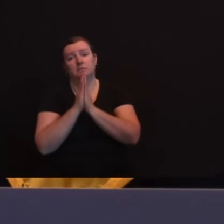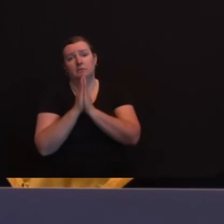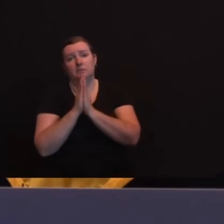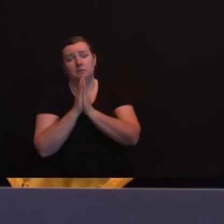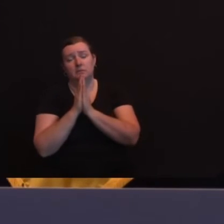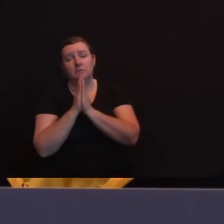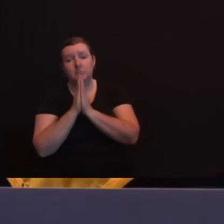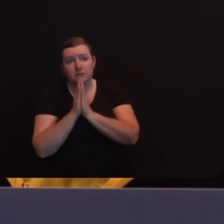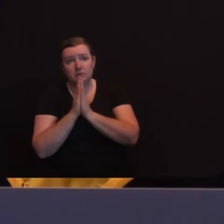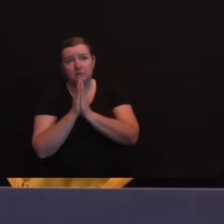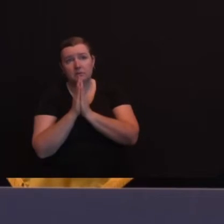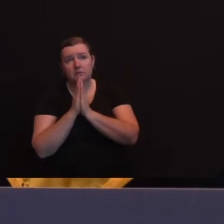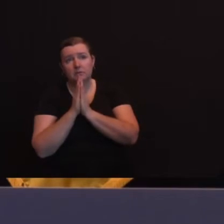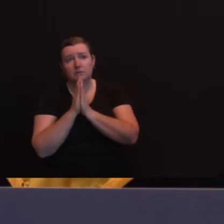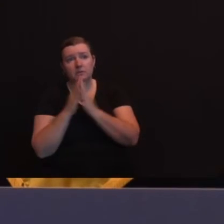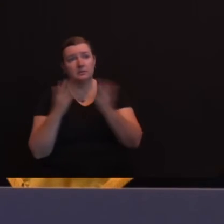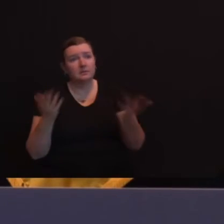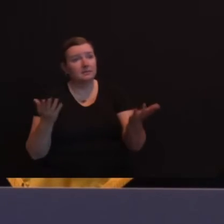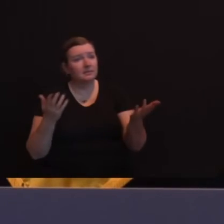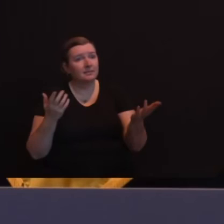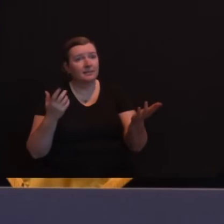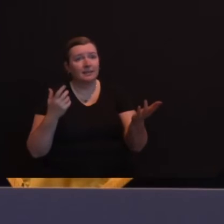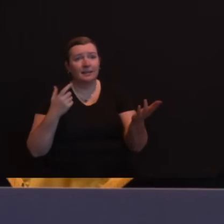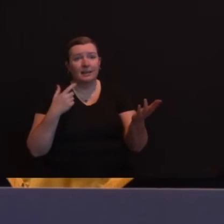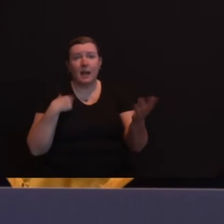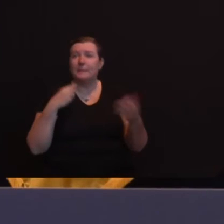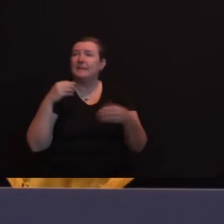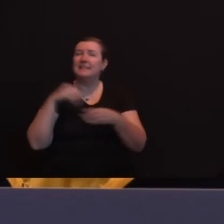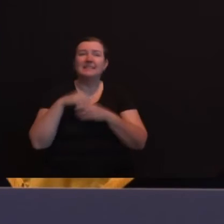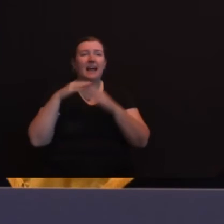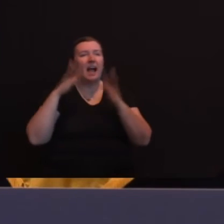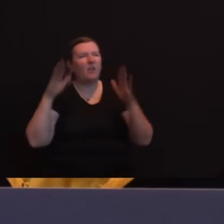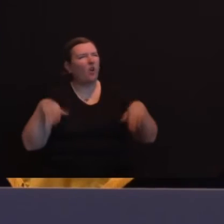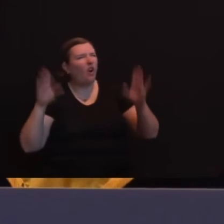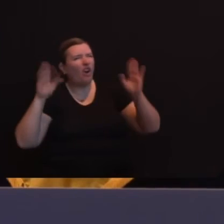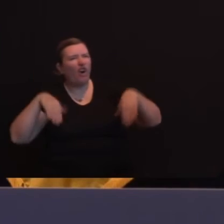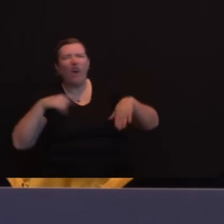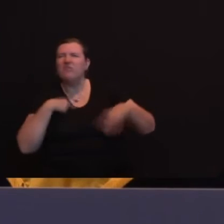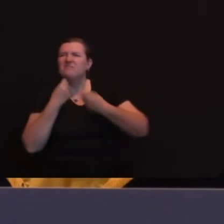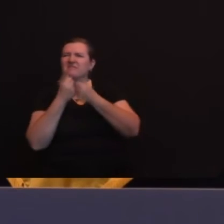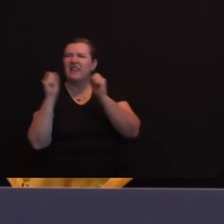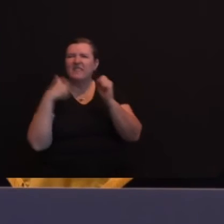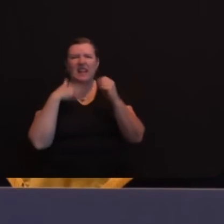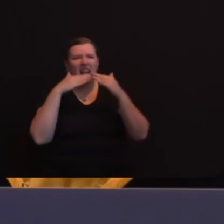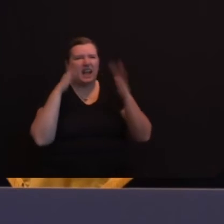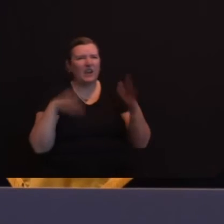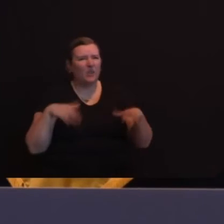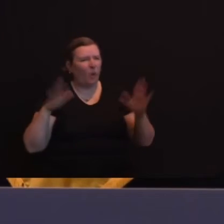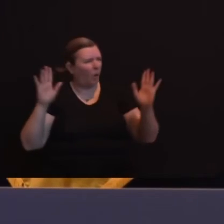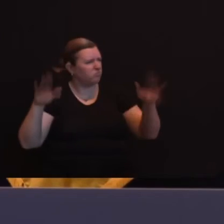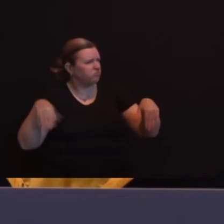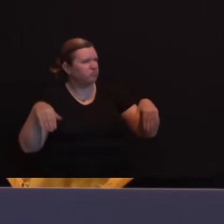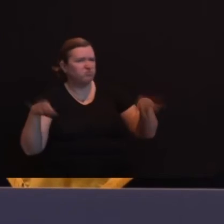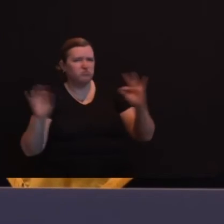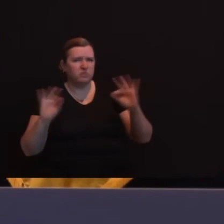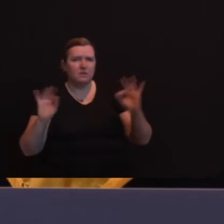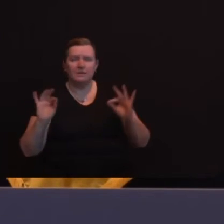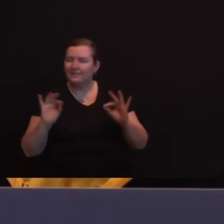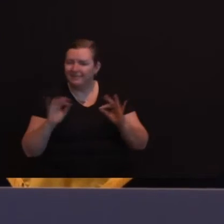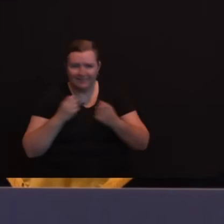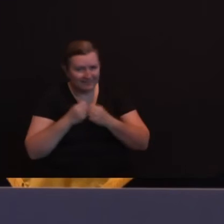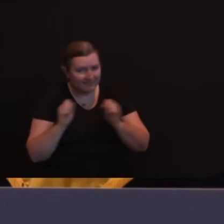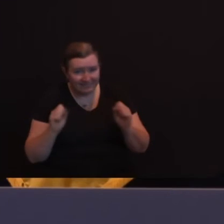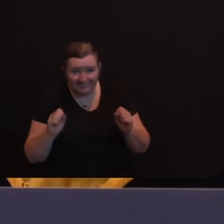that when you're in your house, that you've passed through some magic doorway. And especially as we